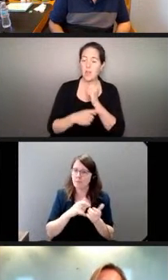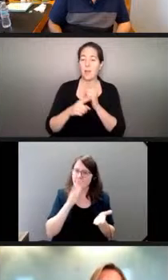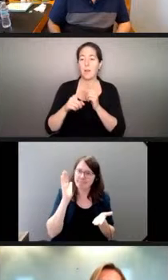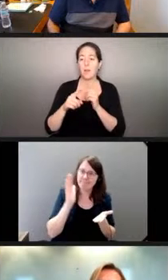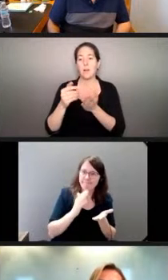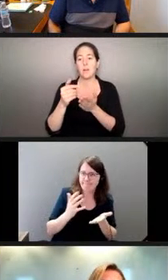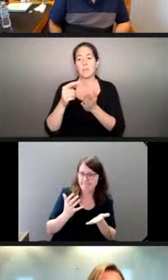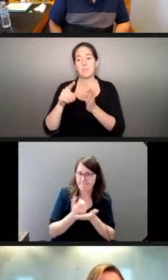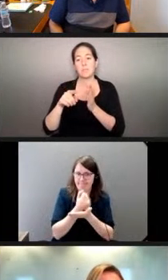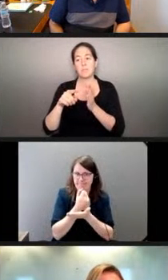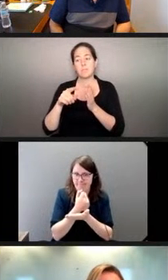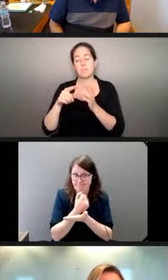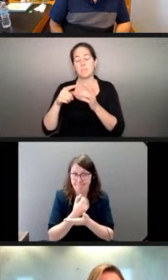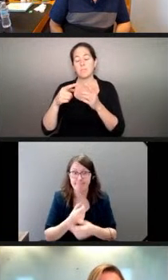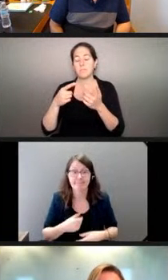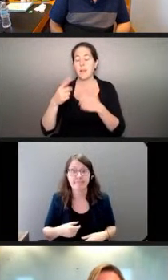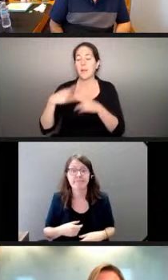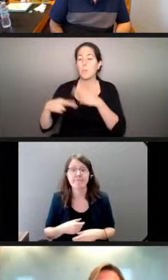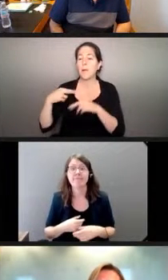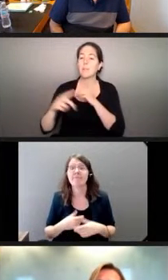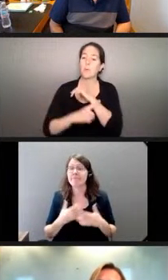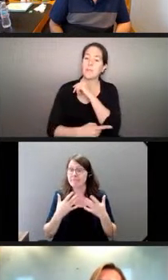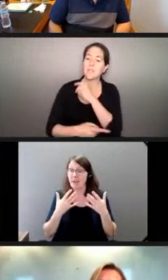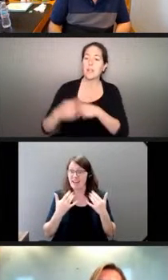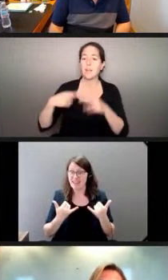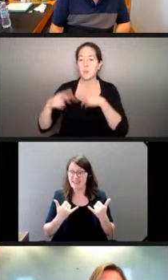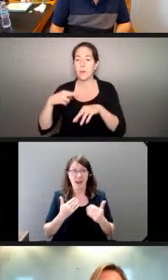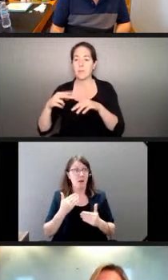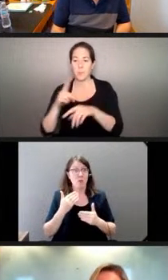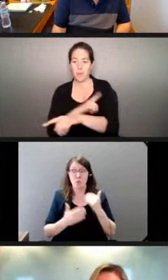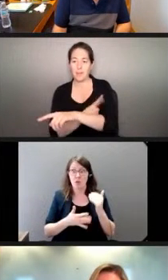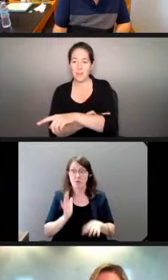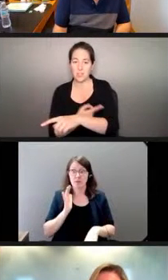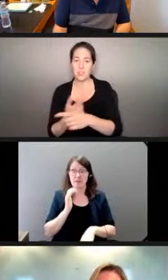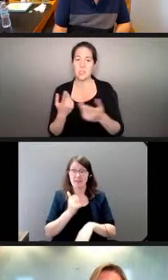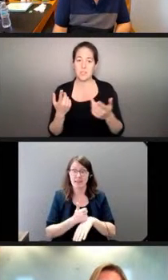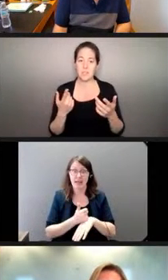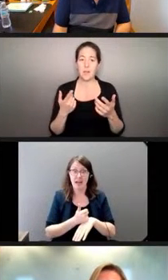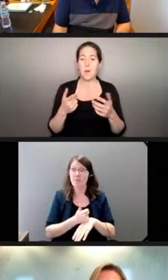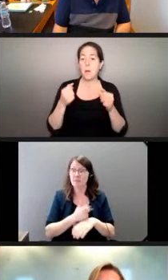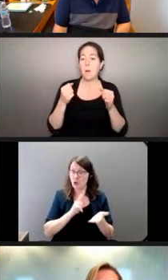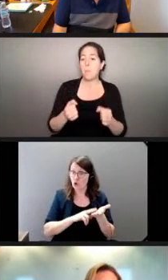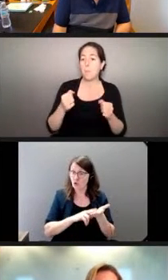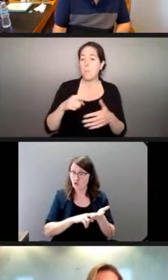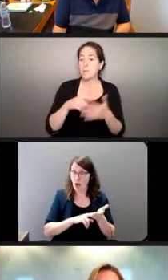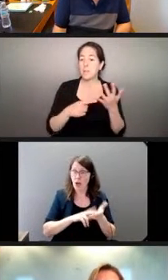expires, what different opportunities we can contemplate for generating energy. Also